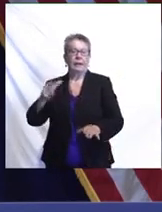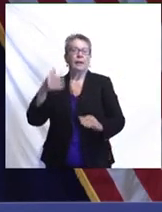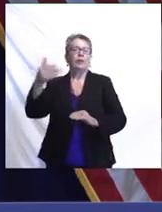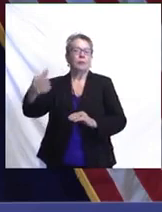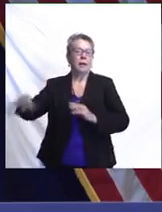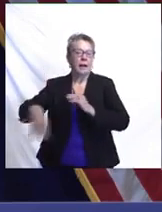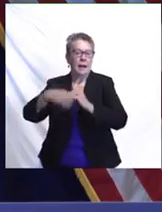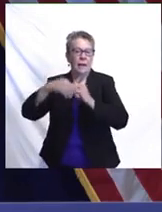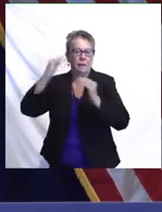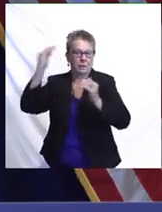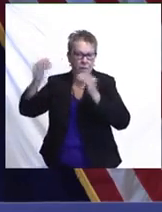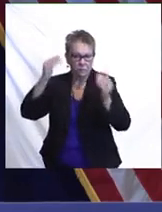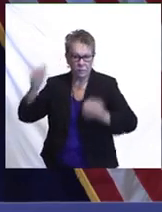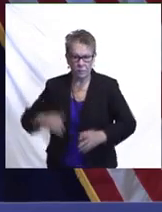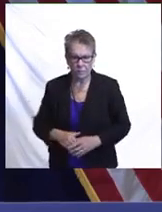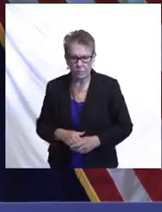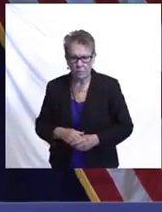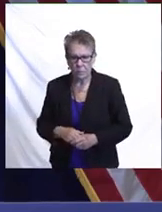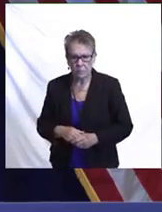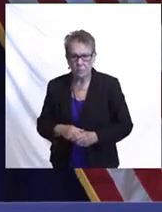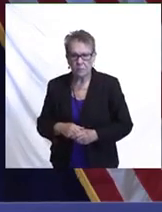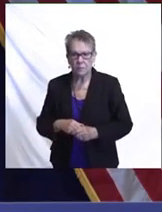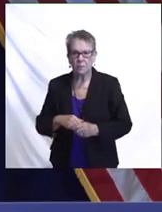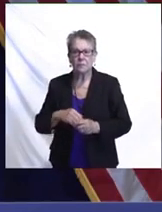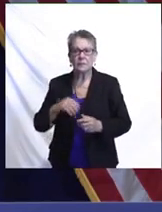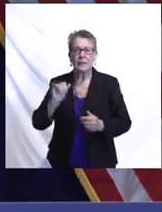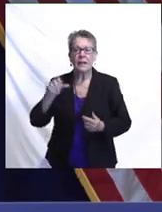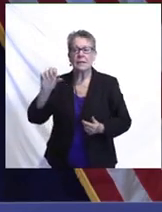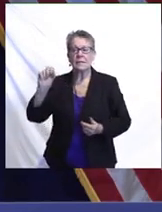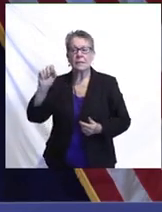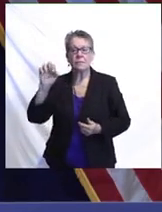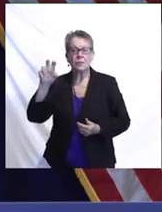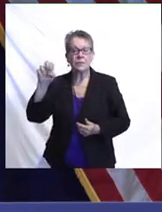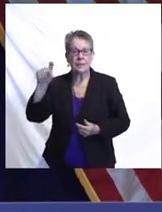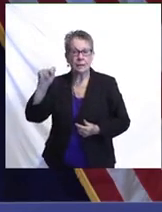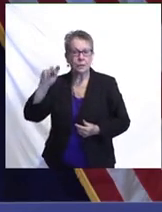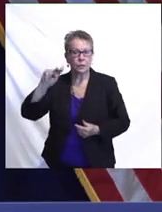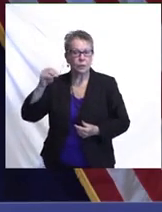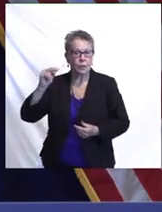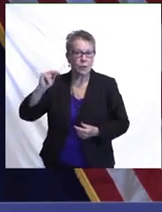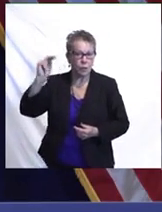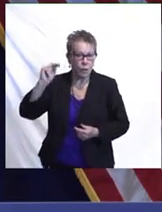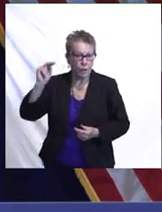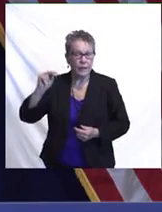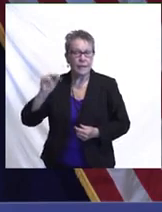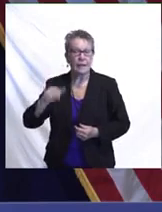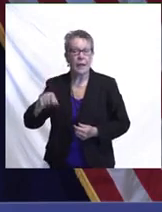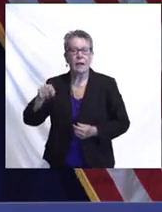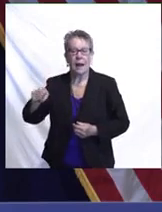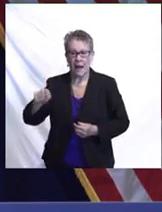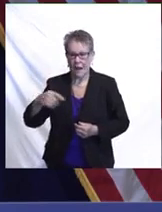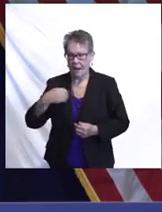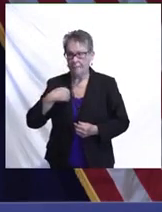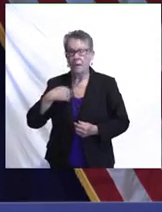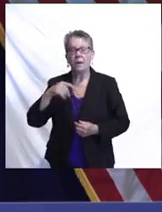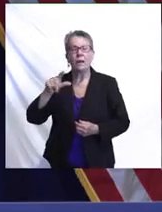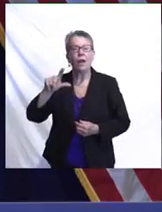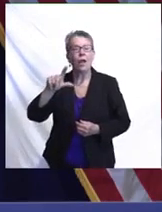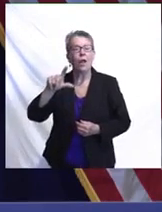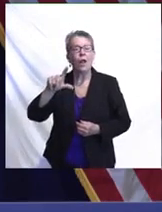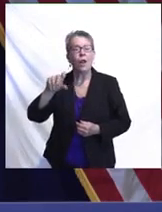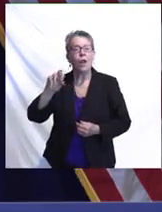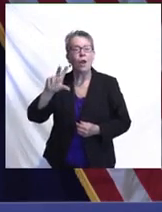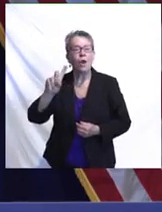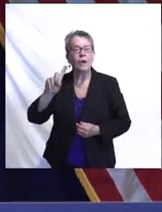agreement. That's going to be at a Lord & Taylor, or used to be a Lord & Taylor, at the Bridgewater Commons Mall in Bridgewater. And